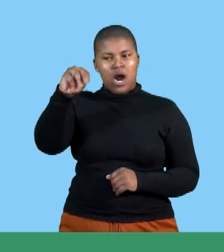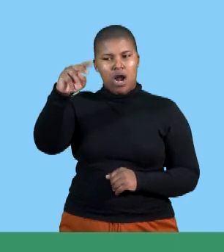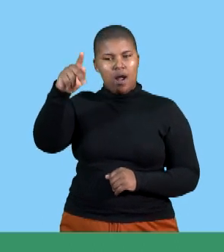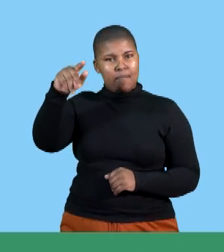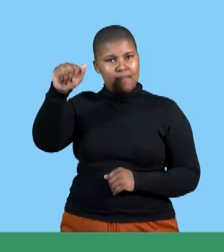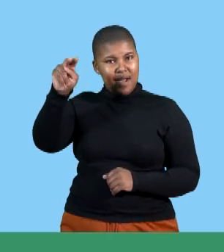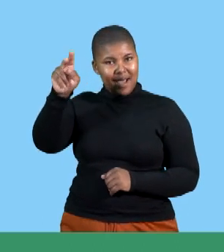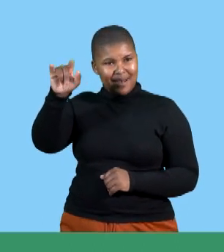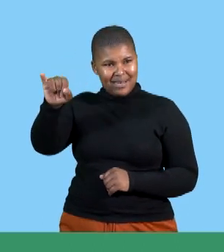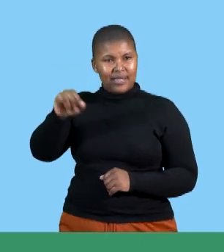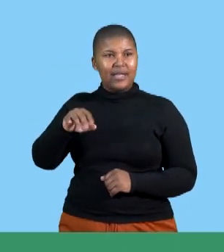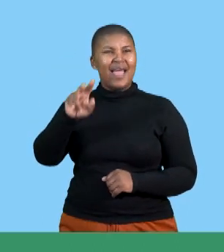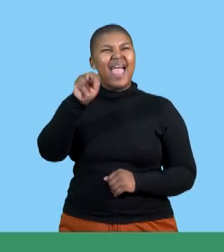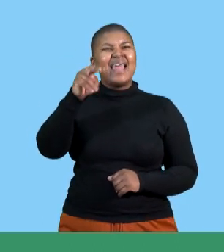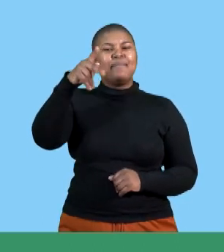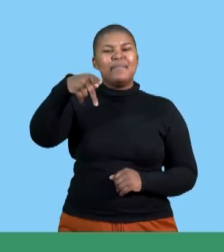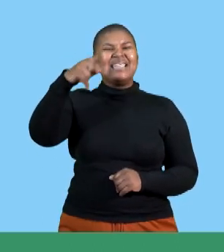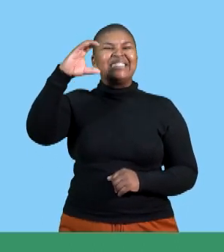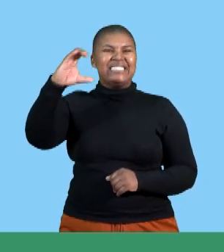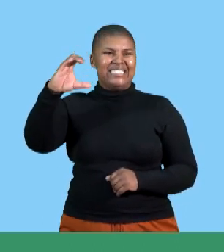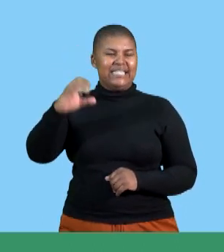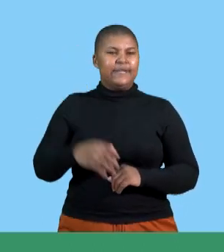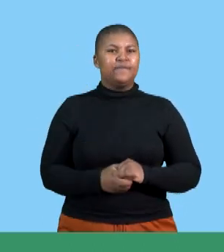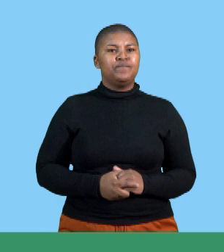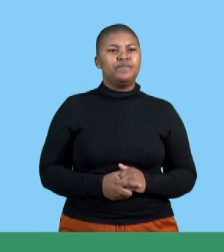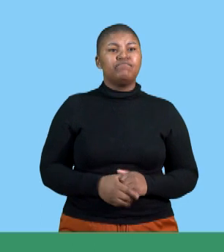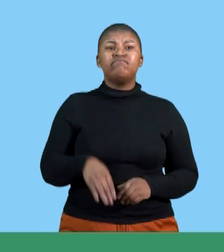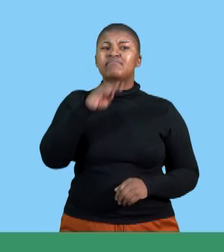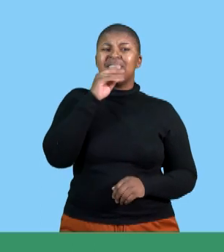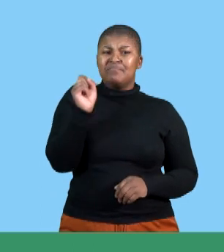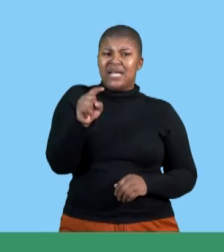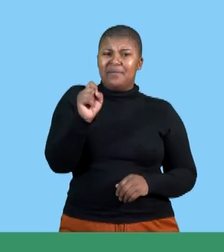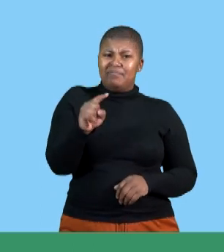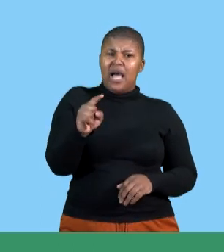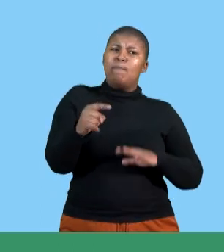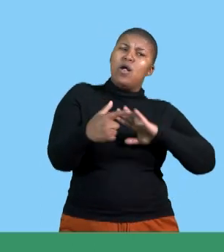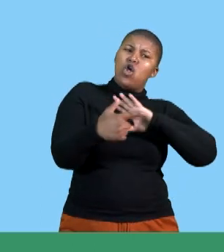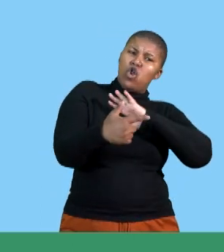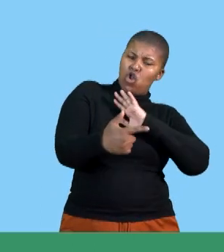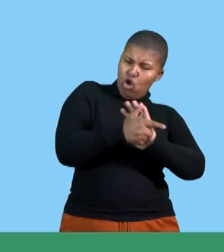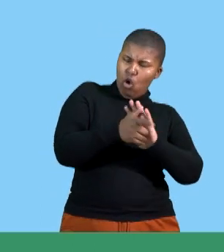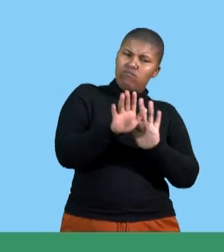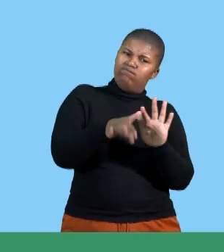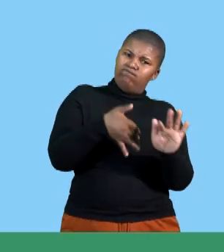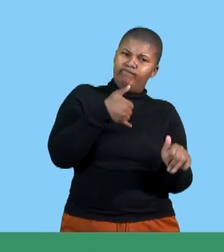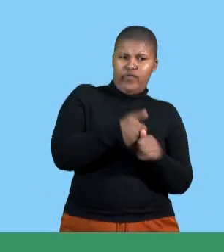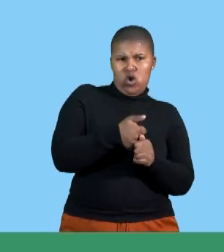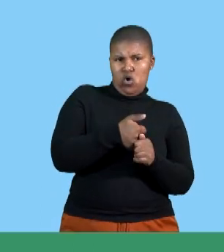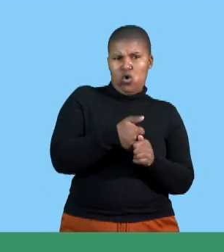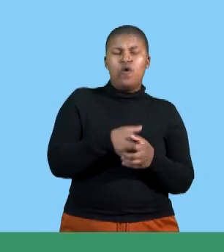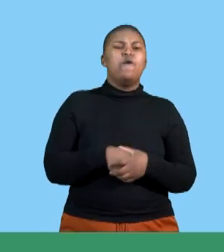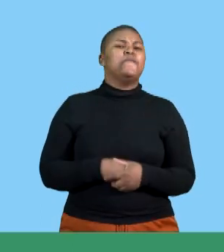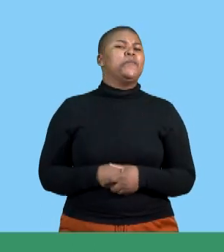a legal entity organized and operated for a collective, public, or